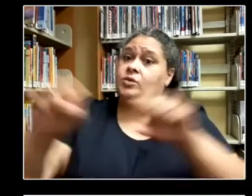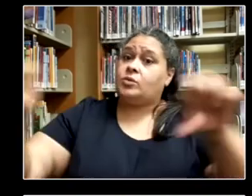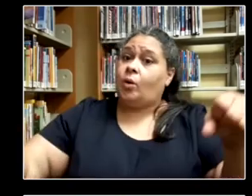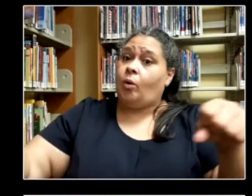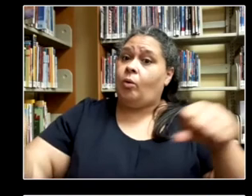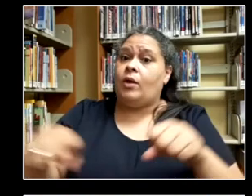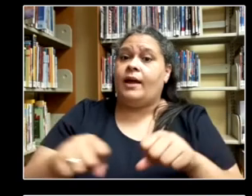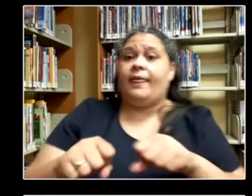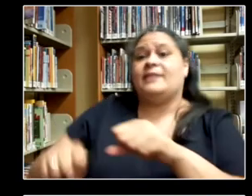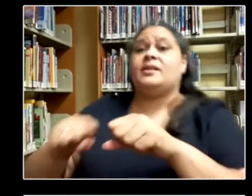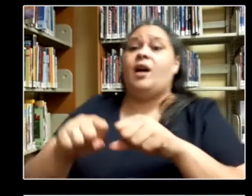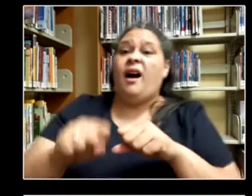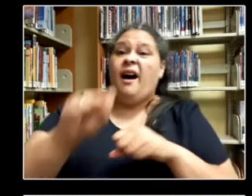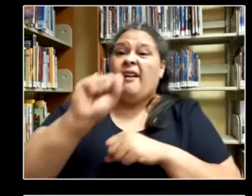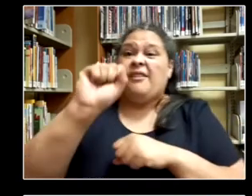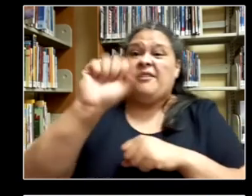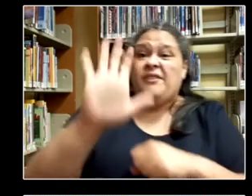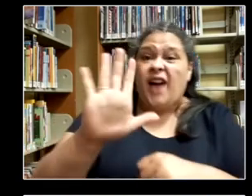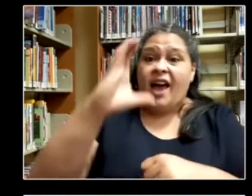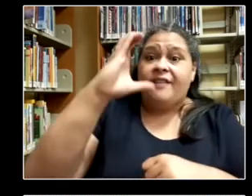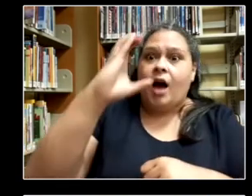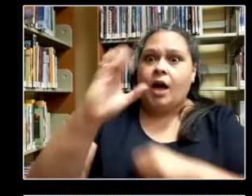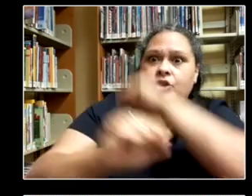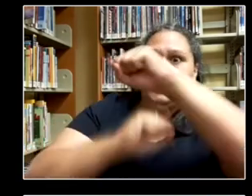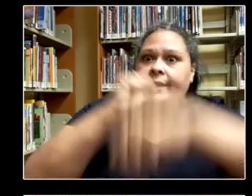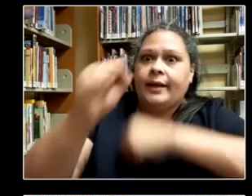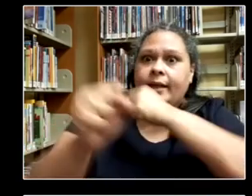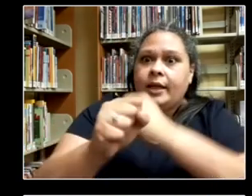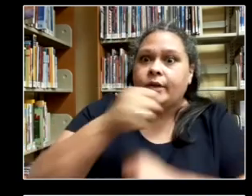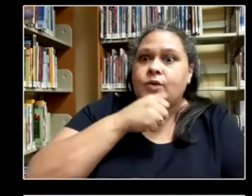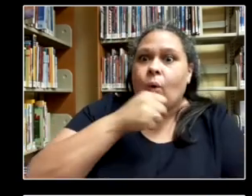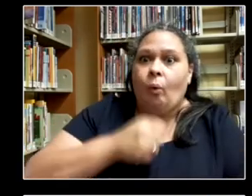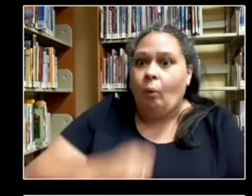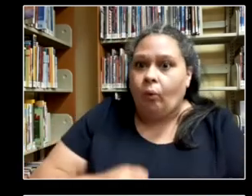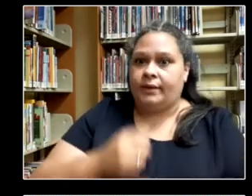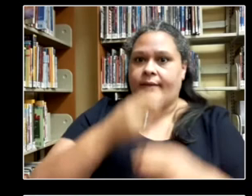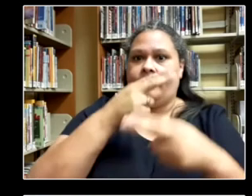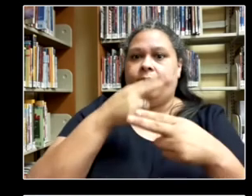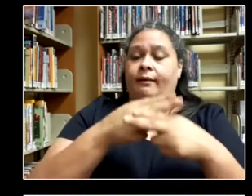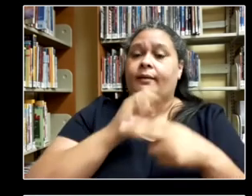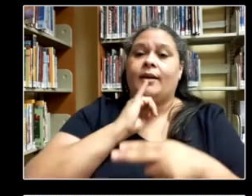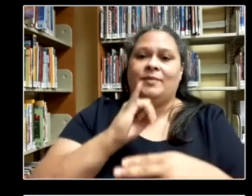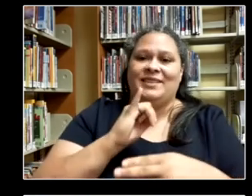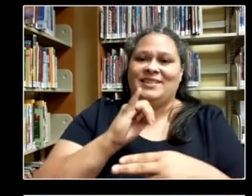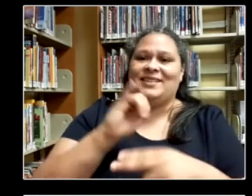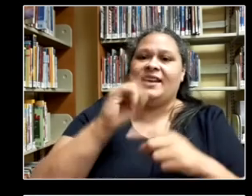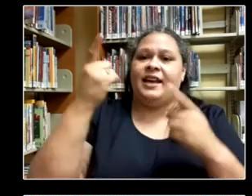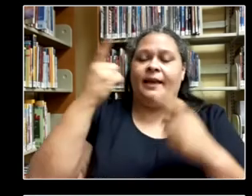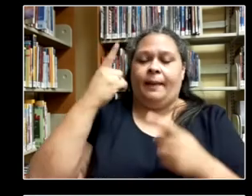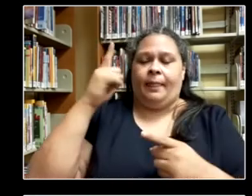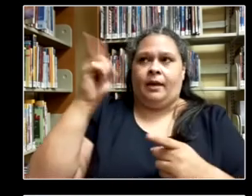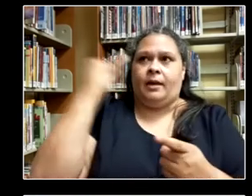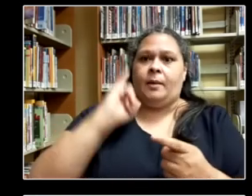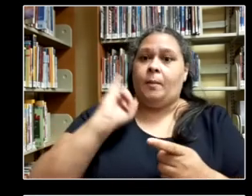nearly 500 years old. The name of this work of art is Taoist